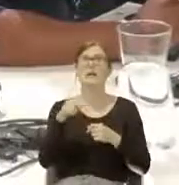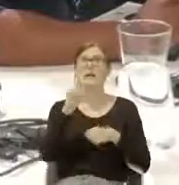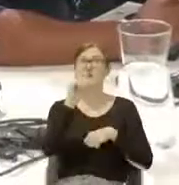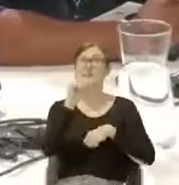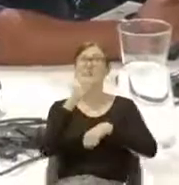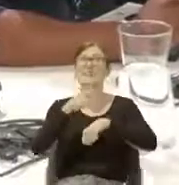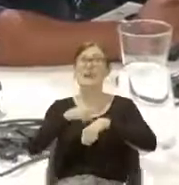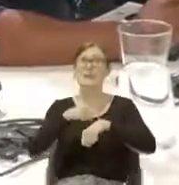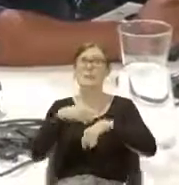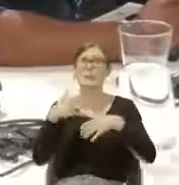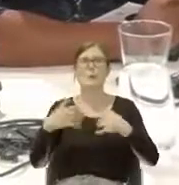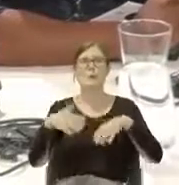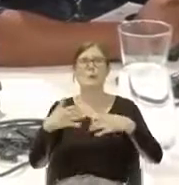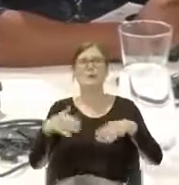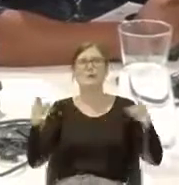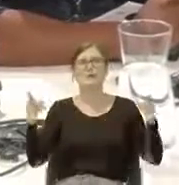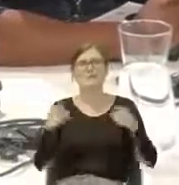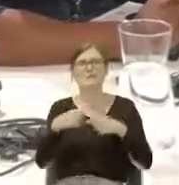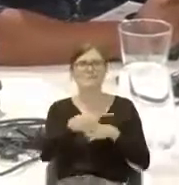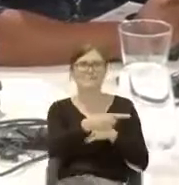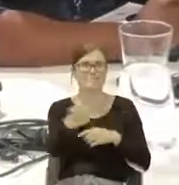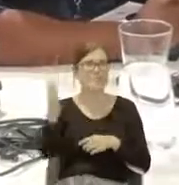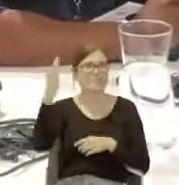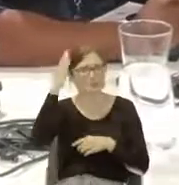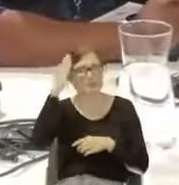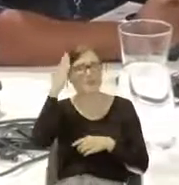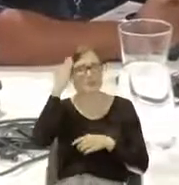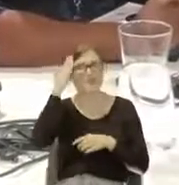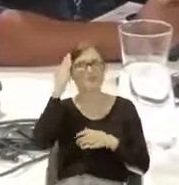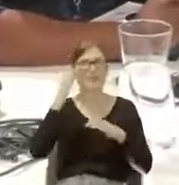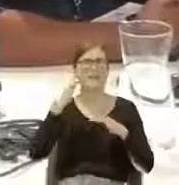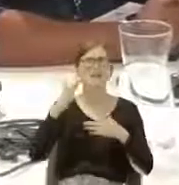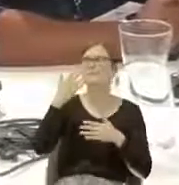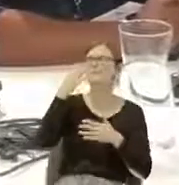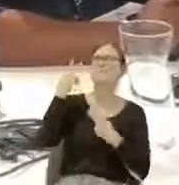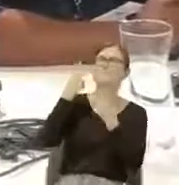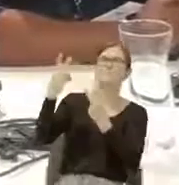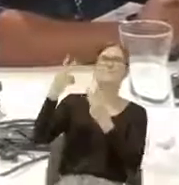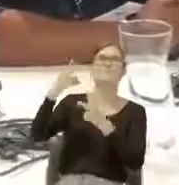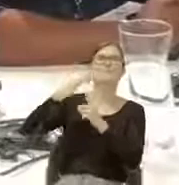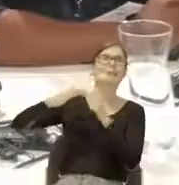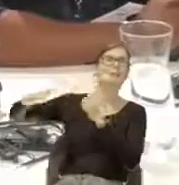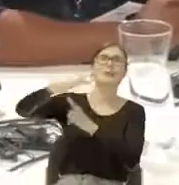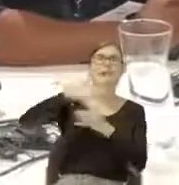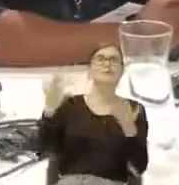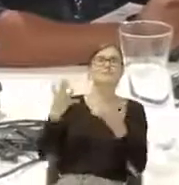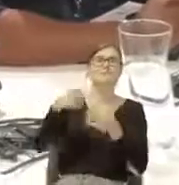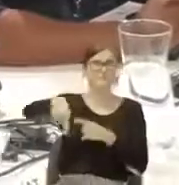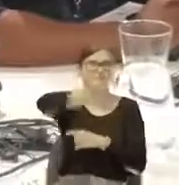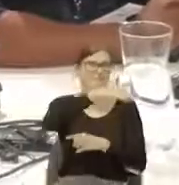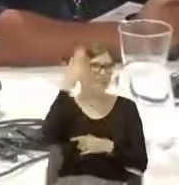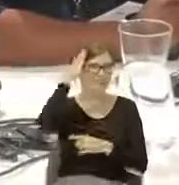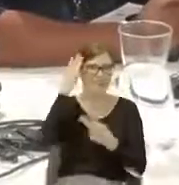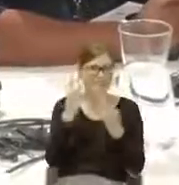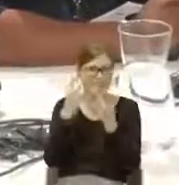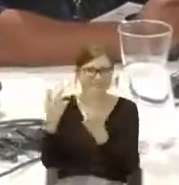ourselves, because we have done things together that seemed to be impossible just before the